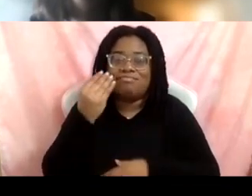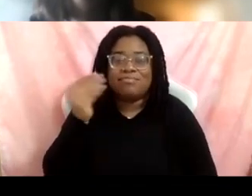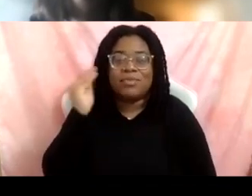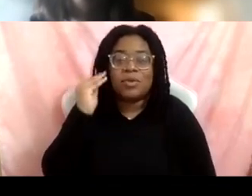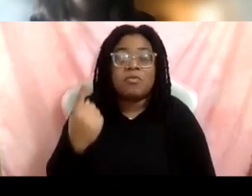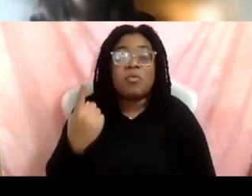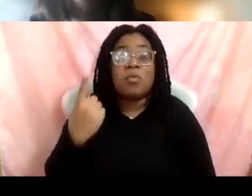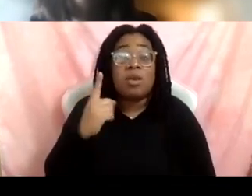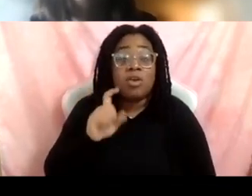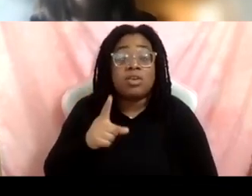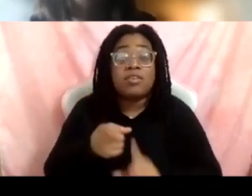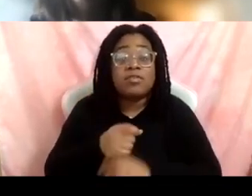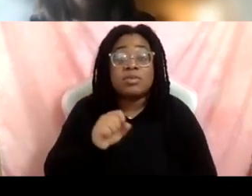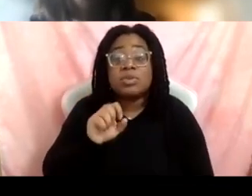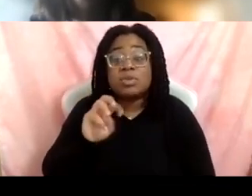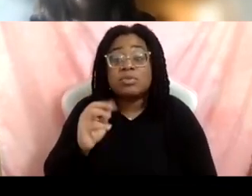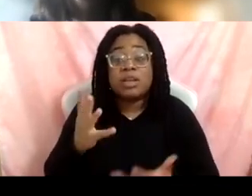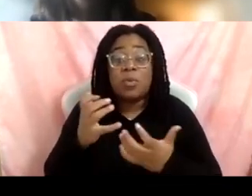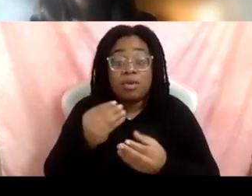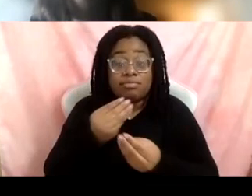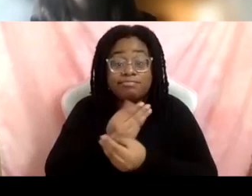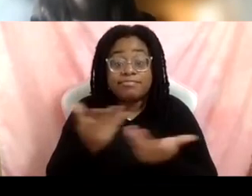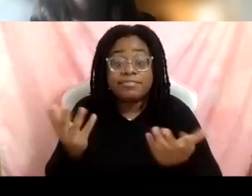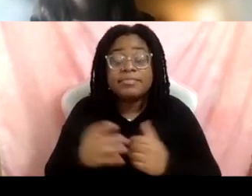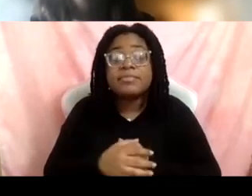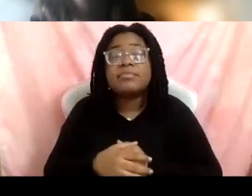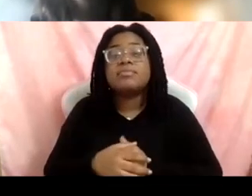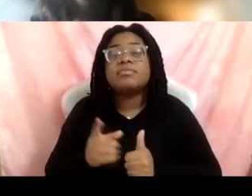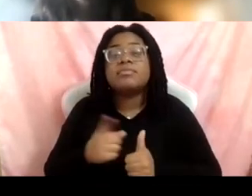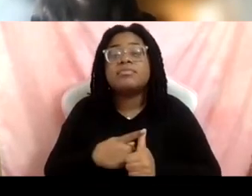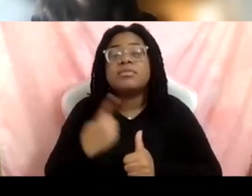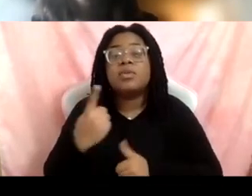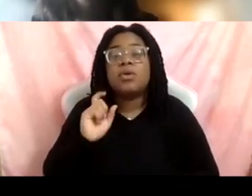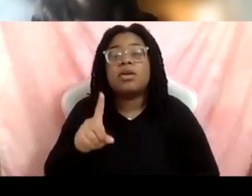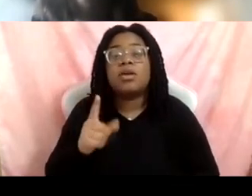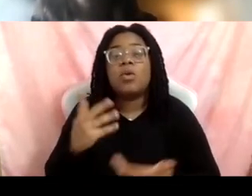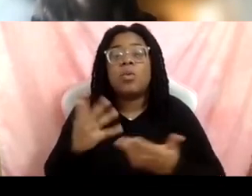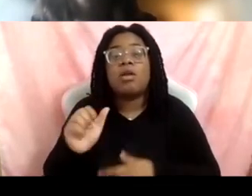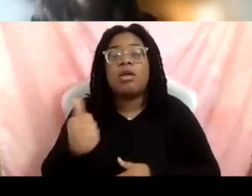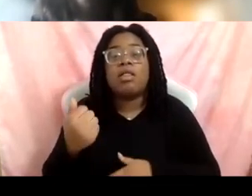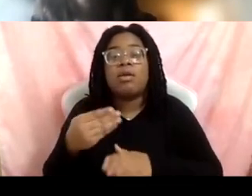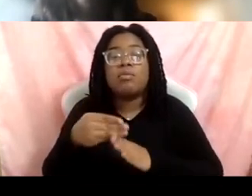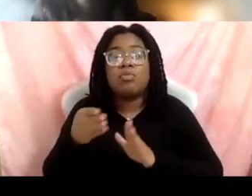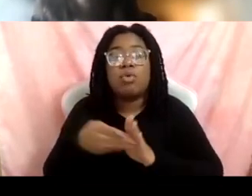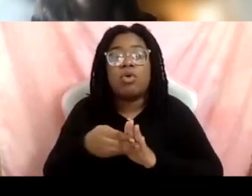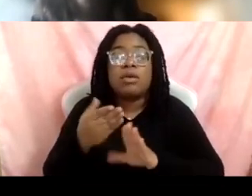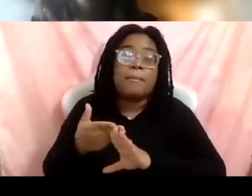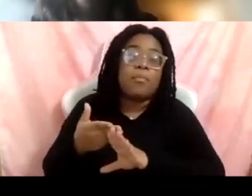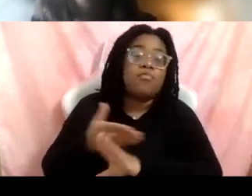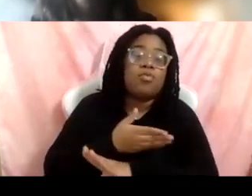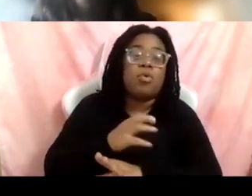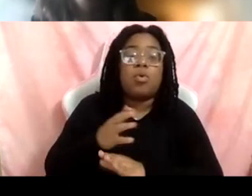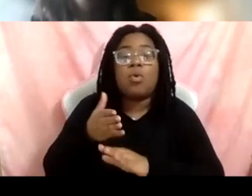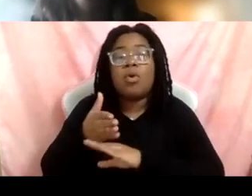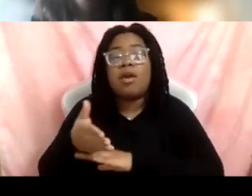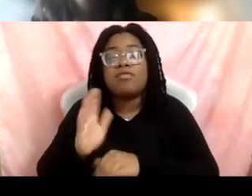one question from social media that I want to get to. Someone is asking, what other programs, either before, after